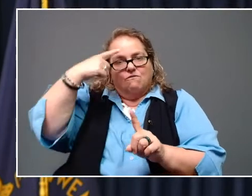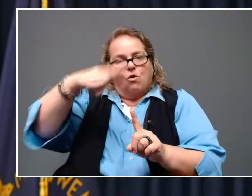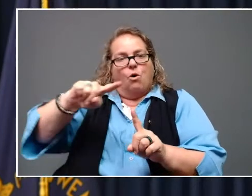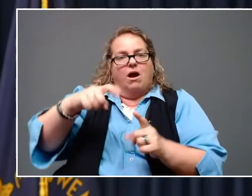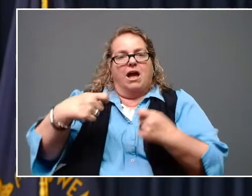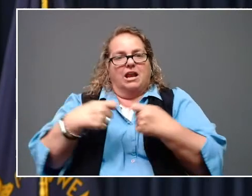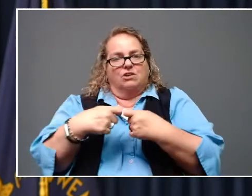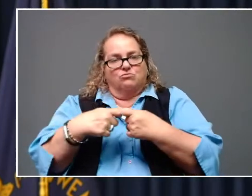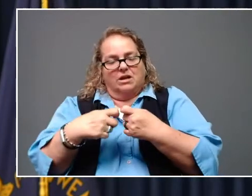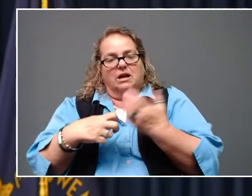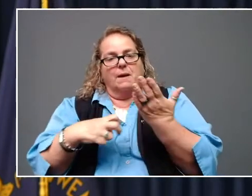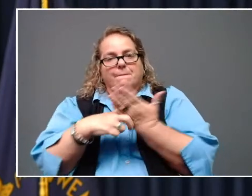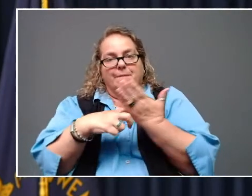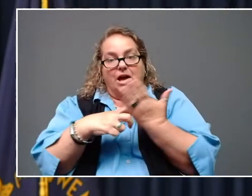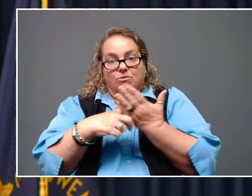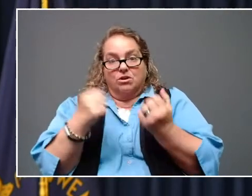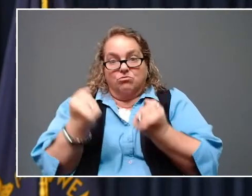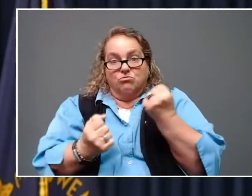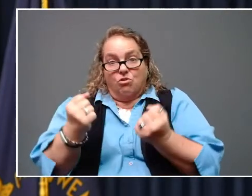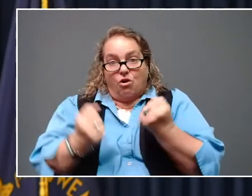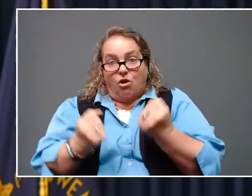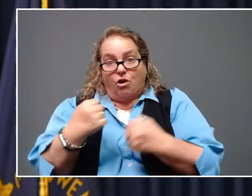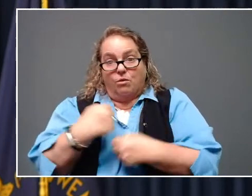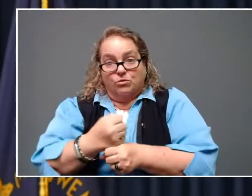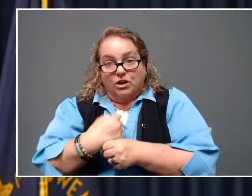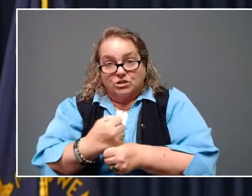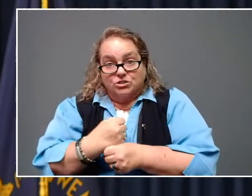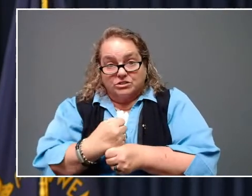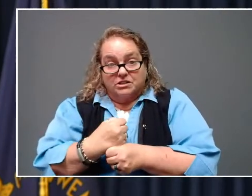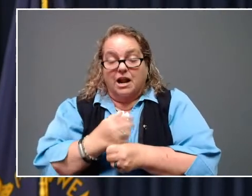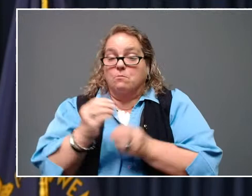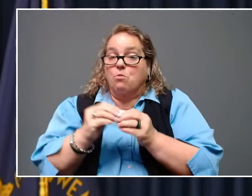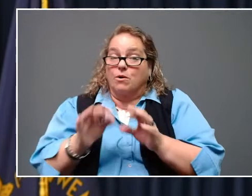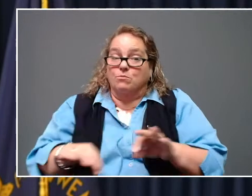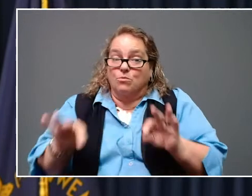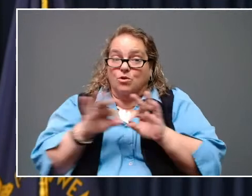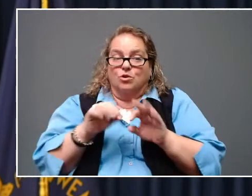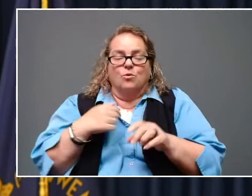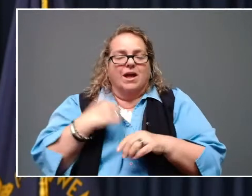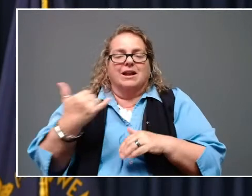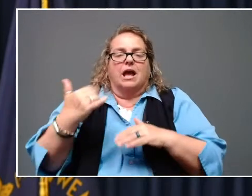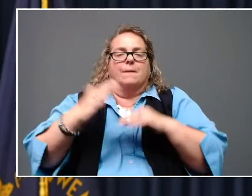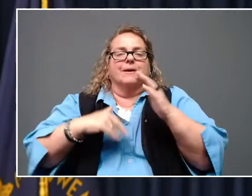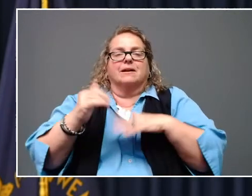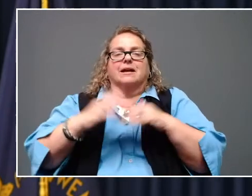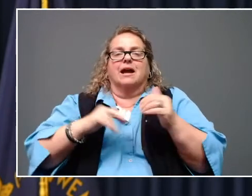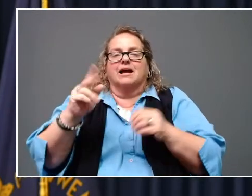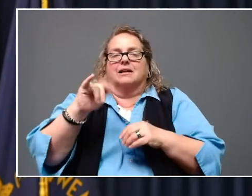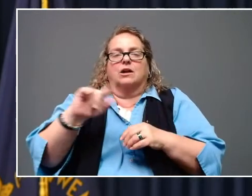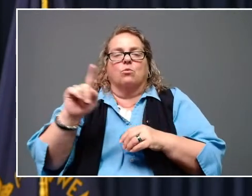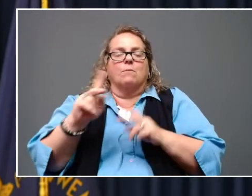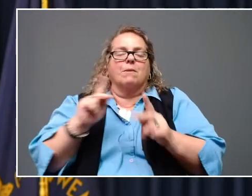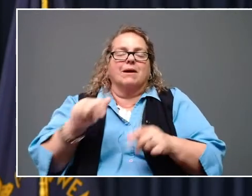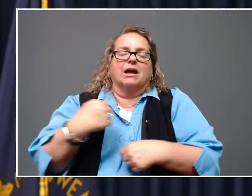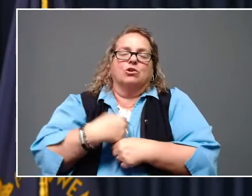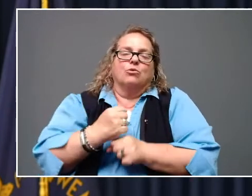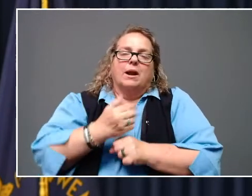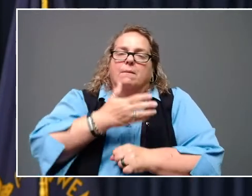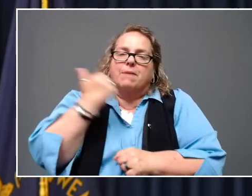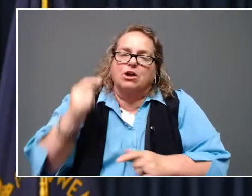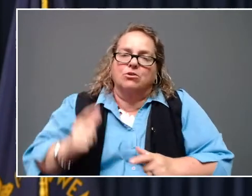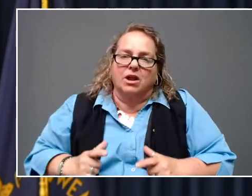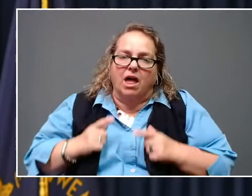as agriculture technology. But even more important, we're building a Kentucky where people can create a better life through good